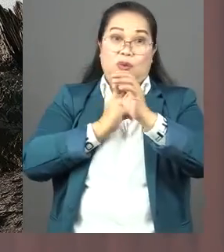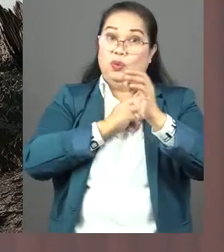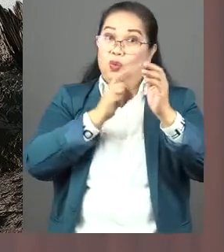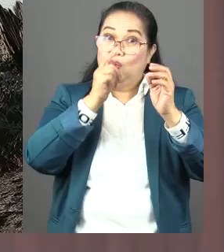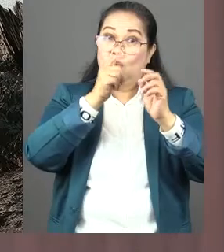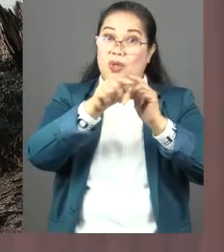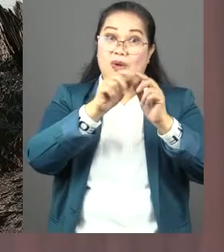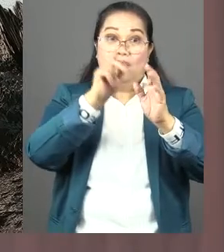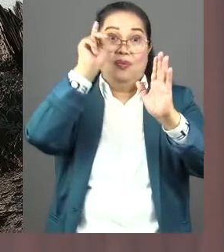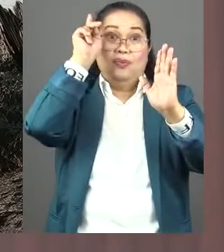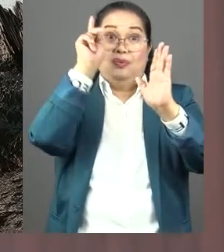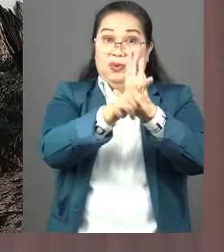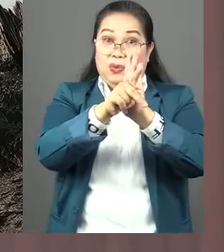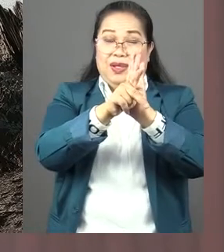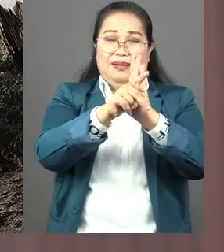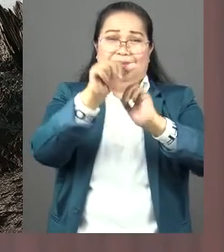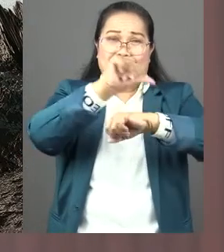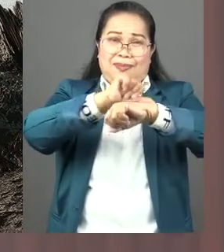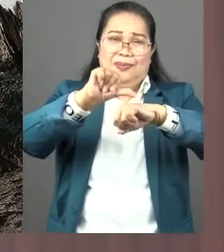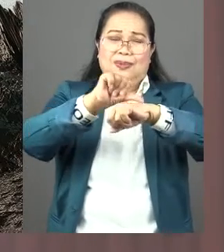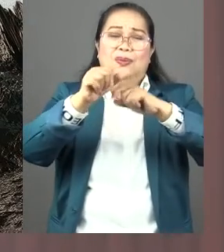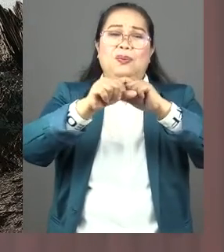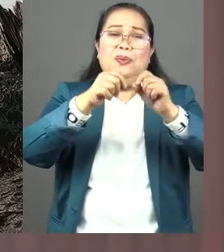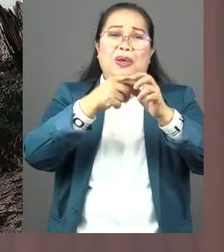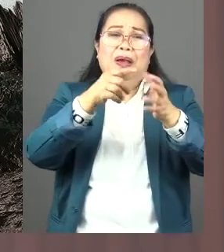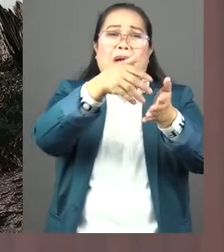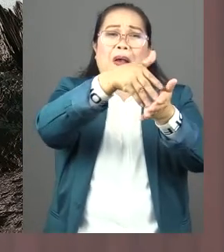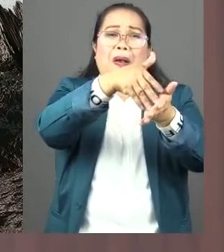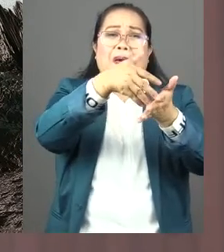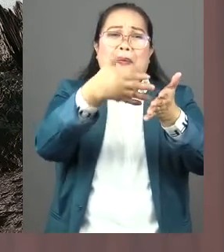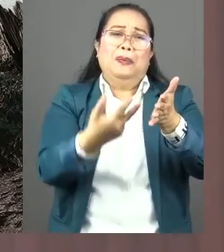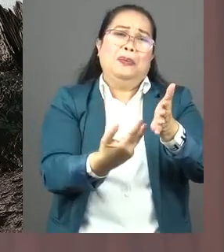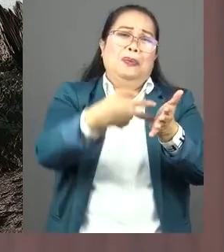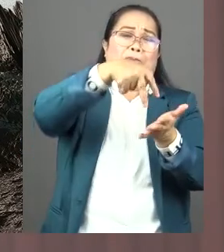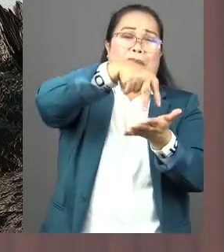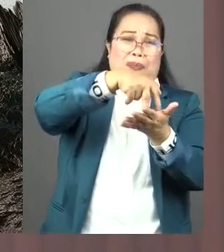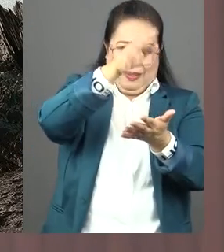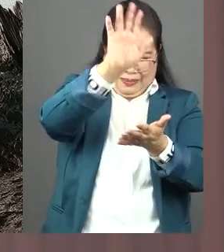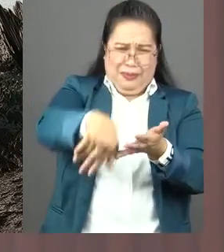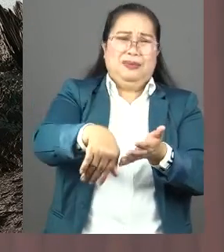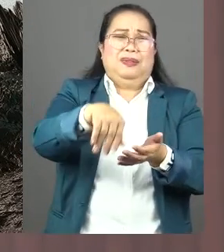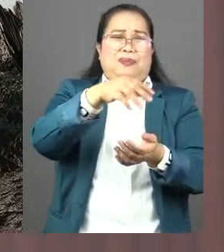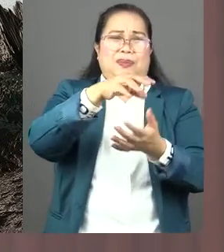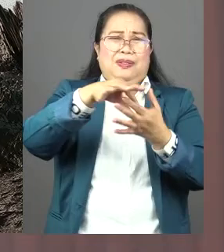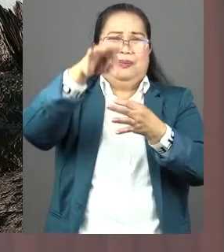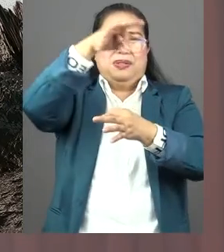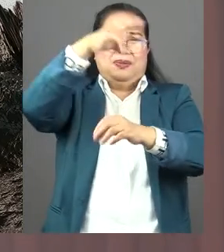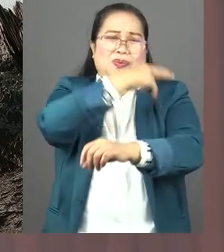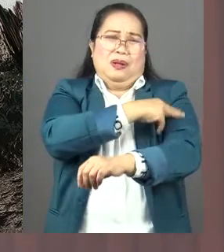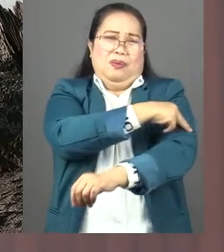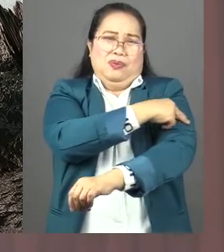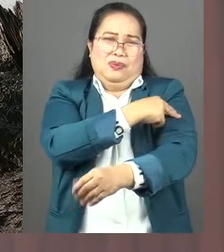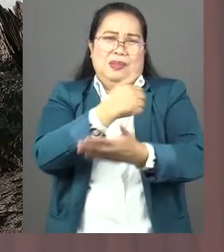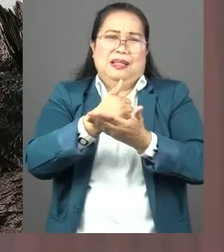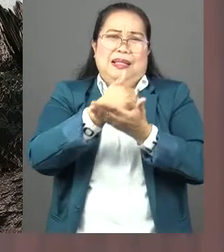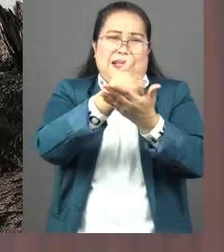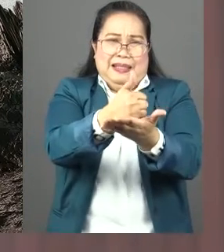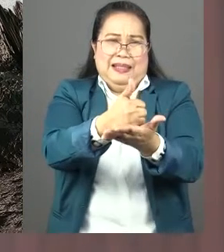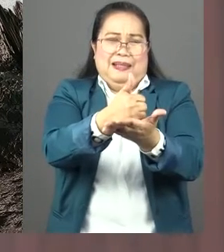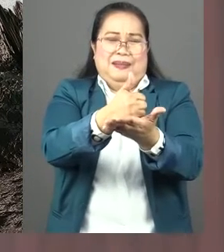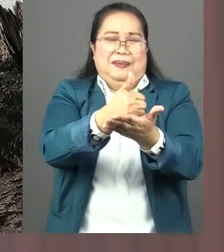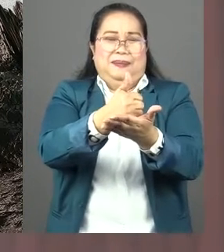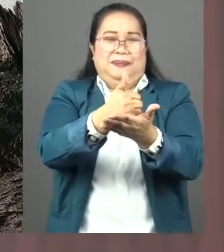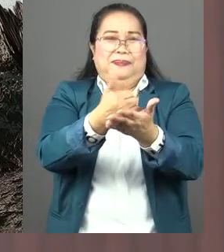wounded. We're here to help our wounded because we're a spiritual hospital. Come back. Let's do this together.